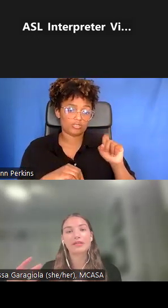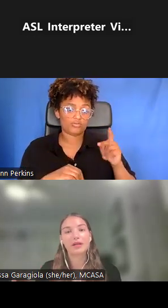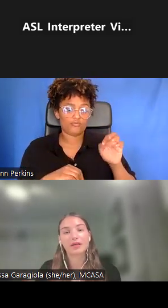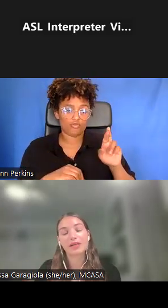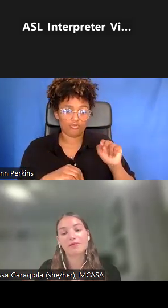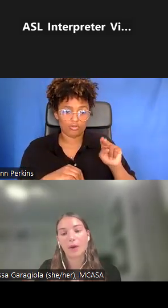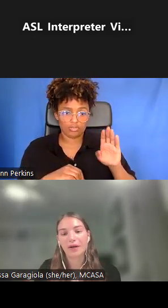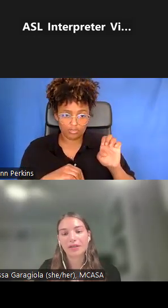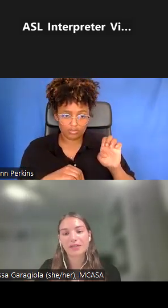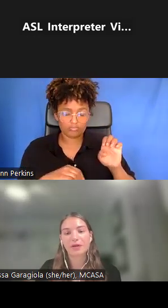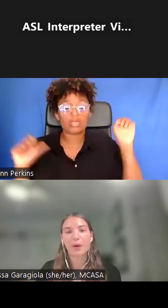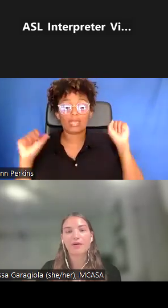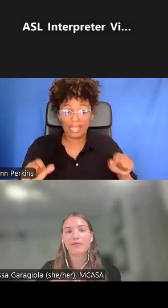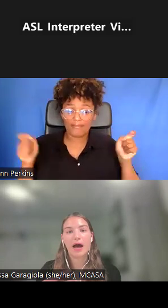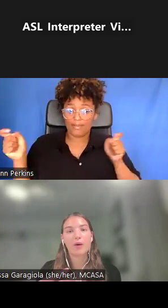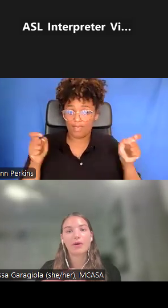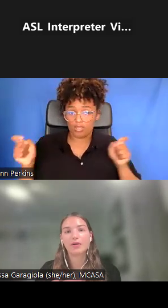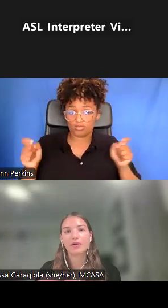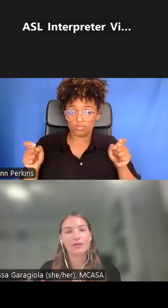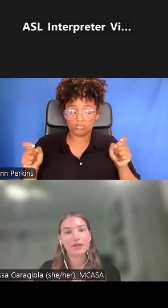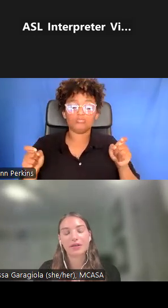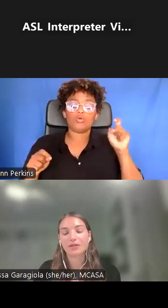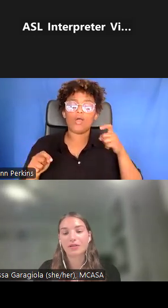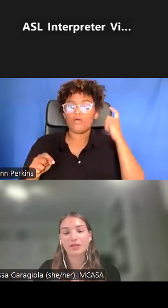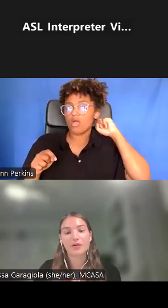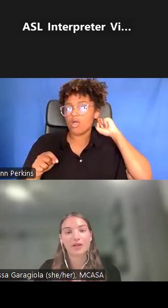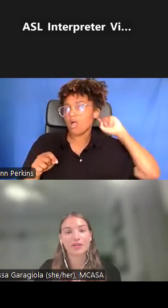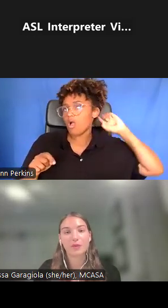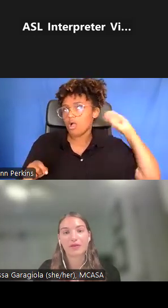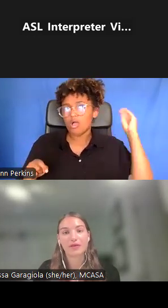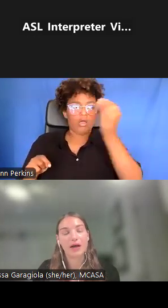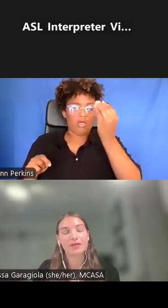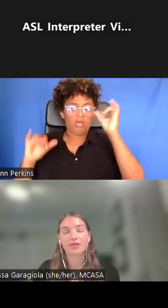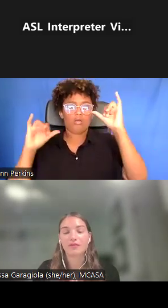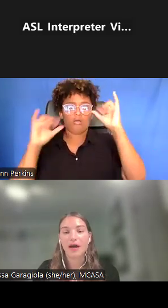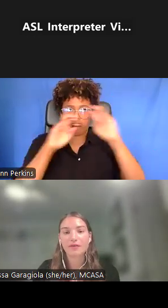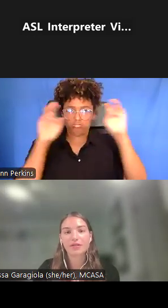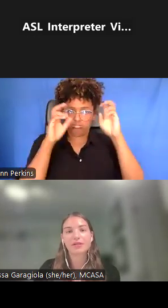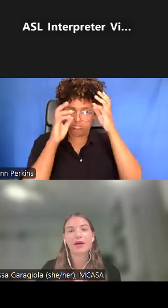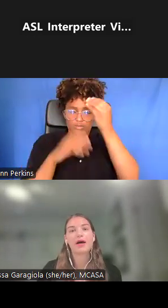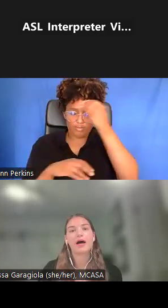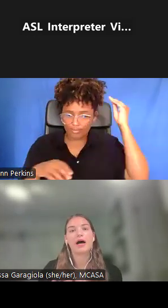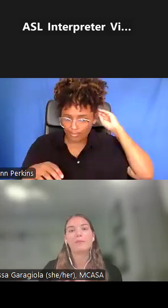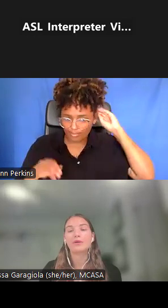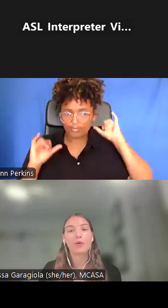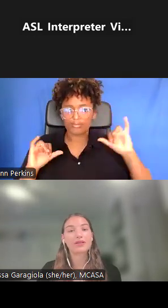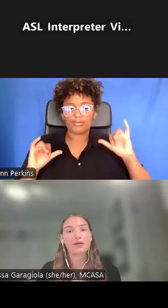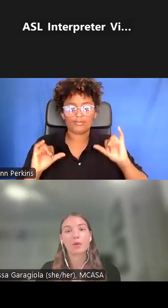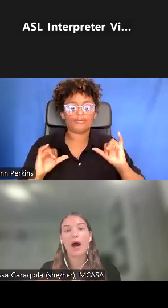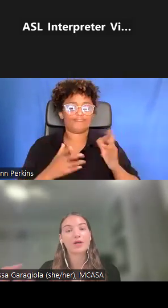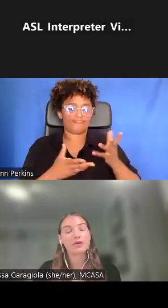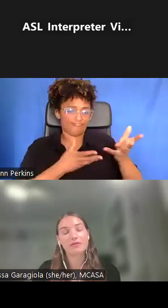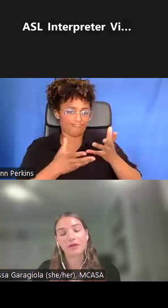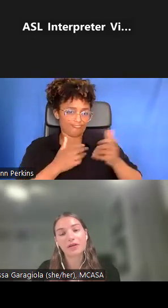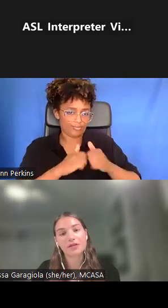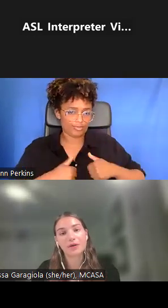are maintaining self-awareness, being aware of how you're feeling in these interactions with clients or survivors, pinpointing